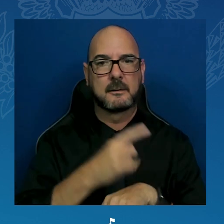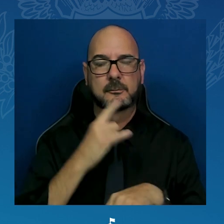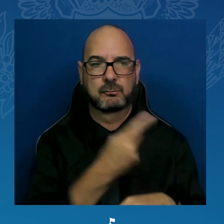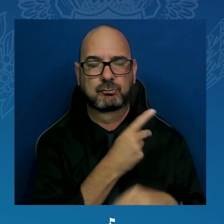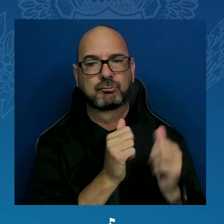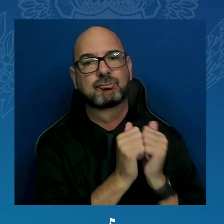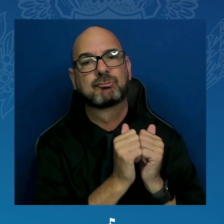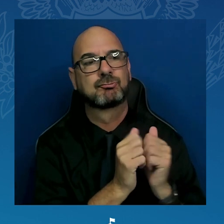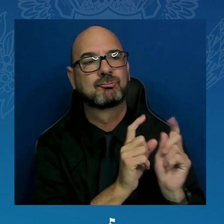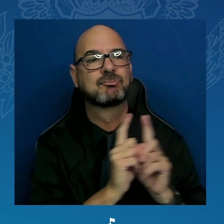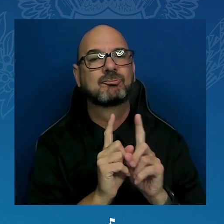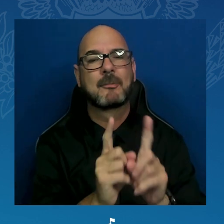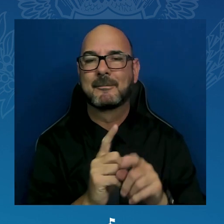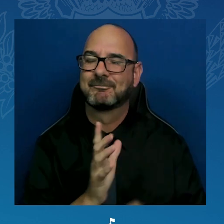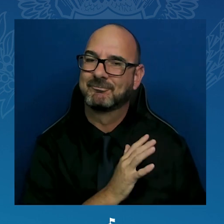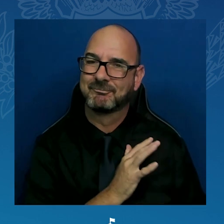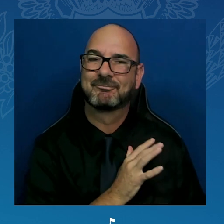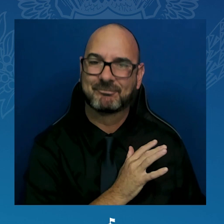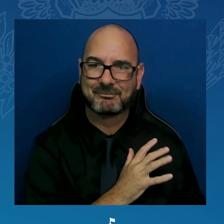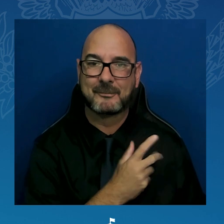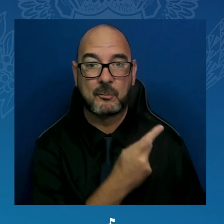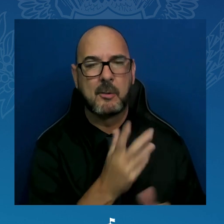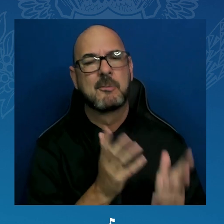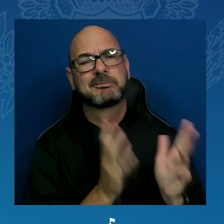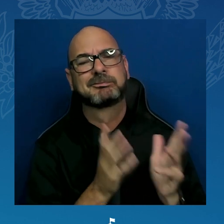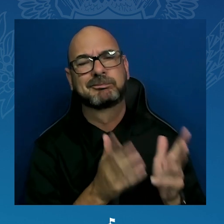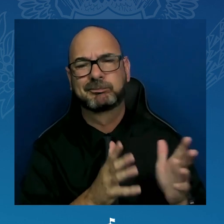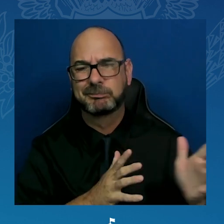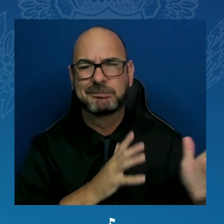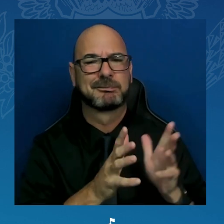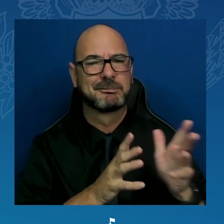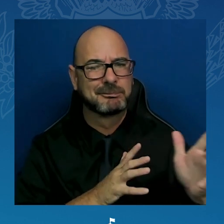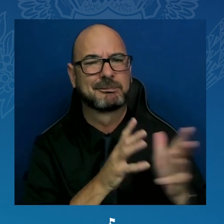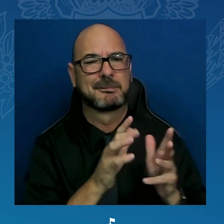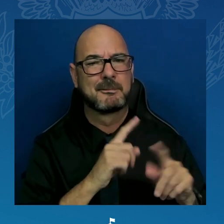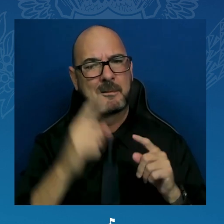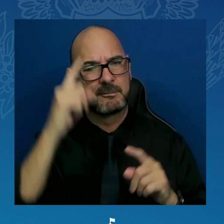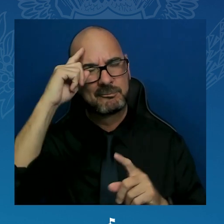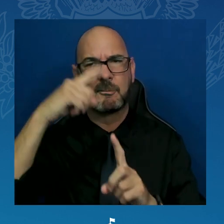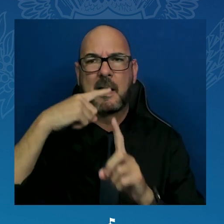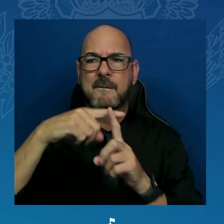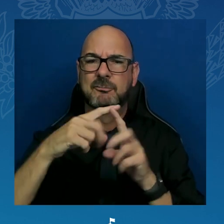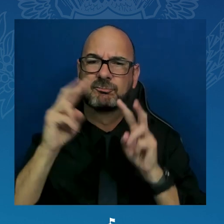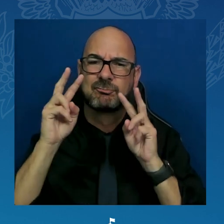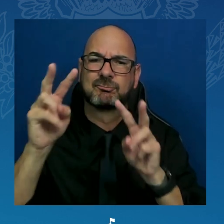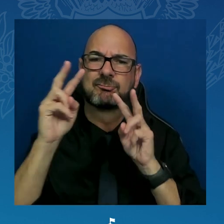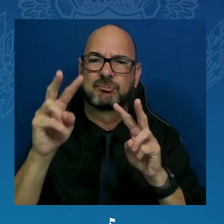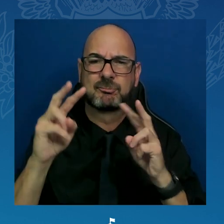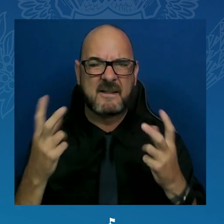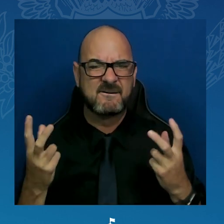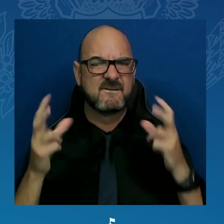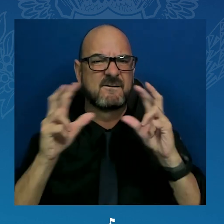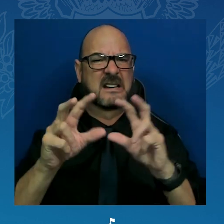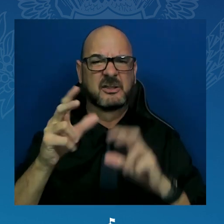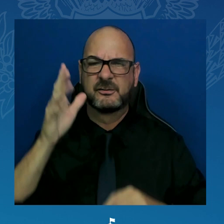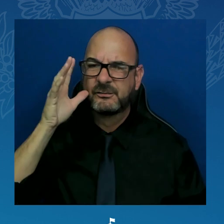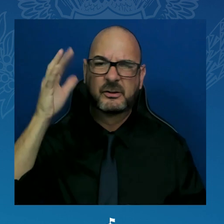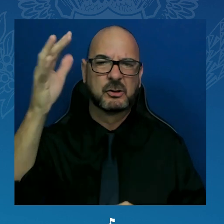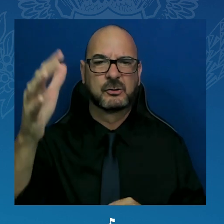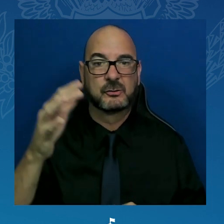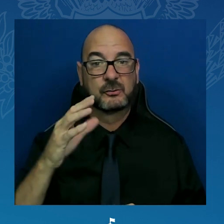together and what we talked about in terms of our optimism and investment in the